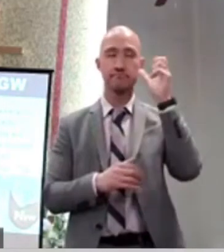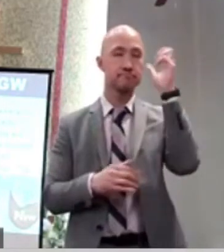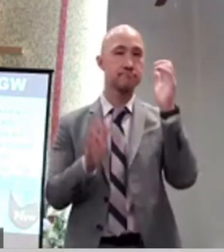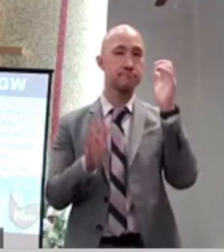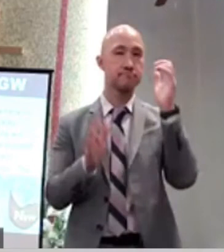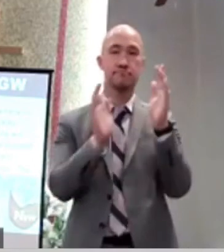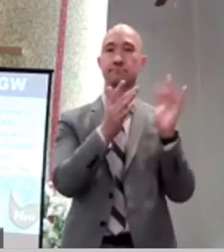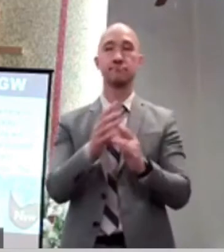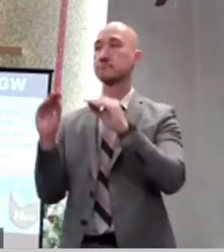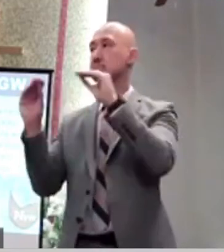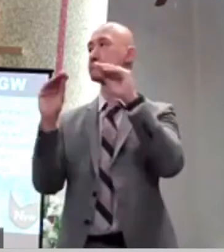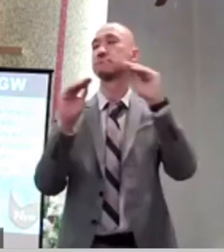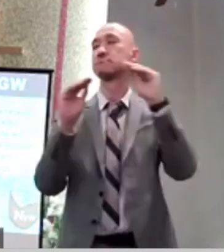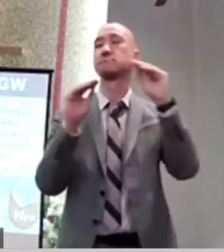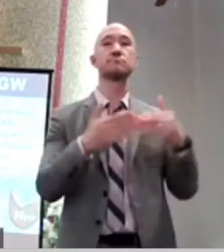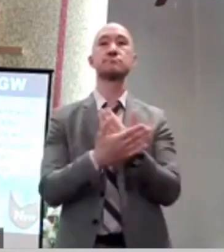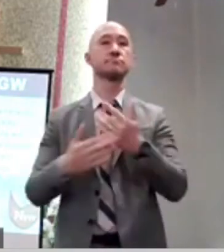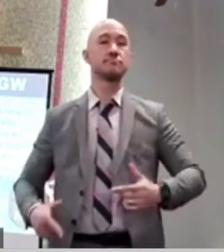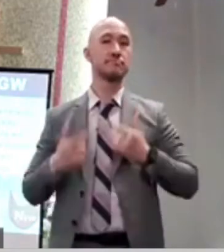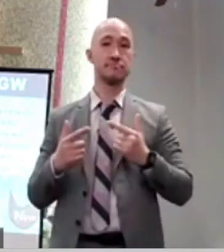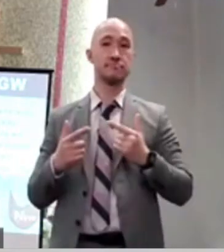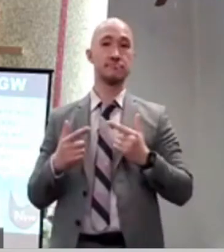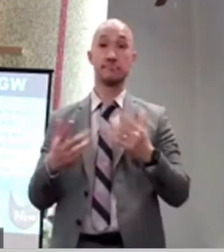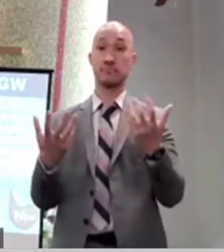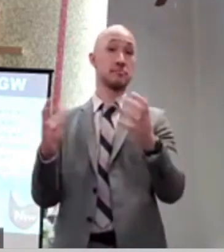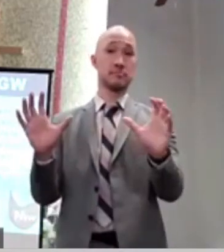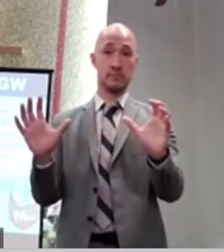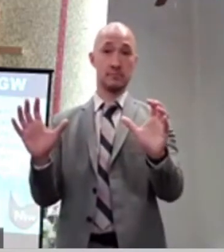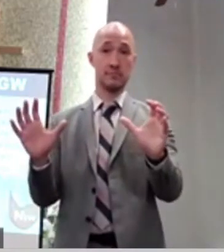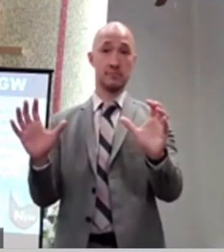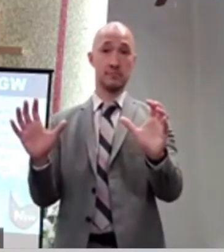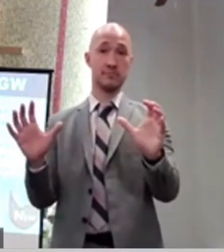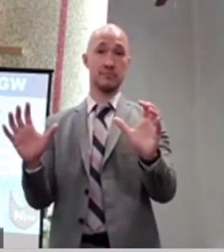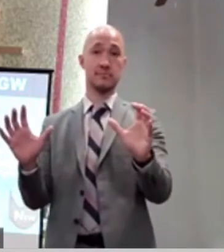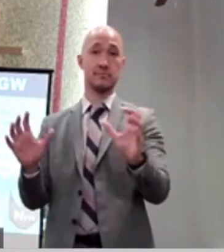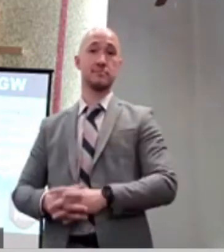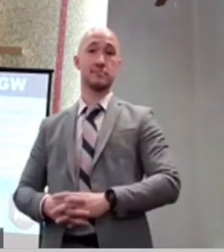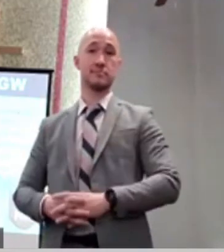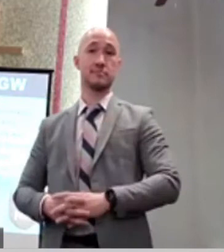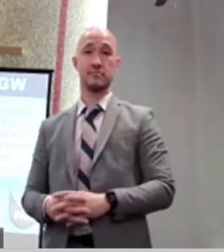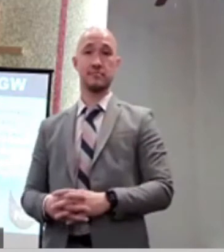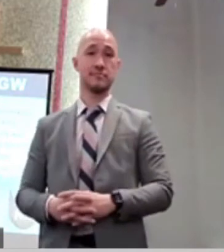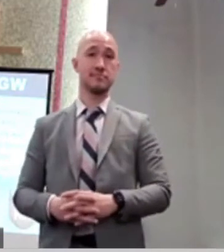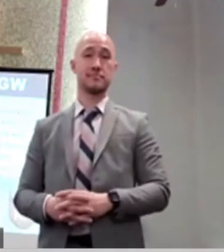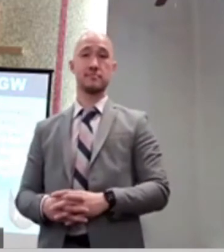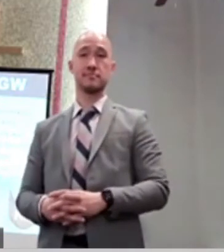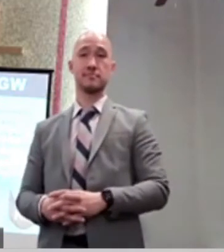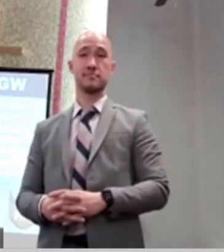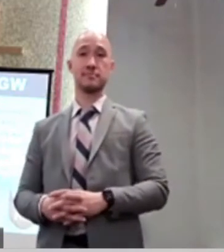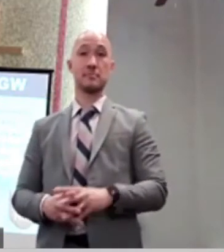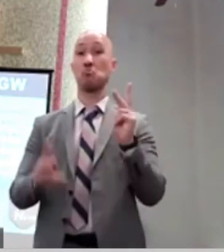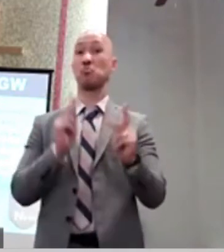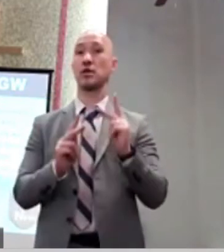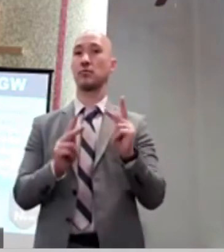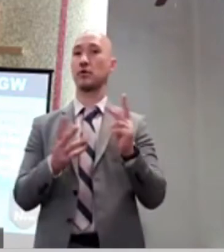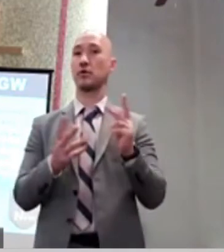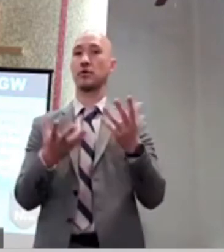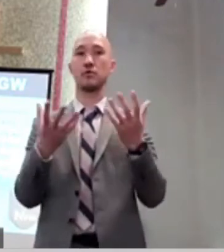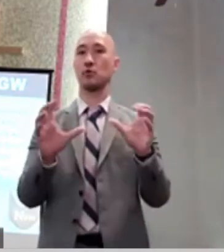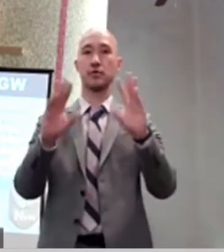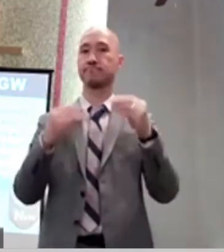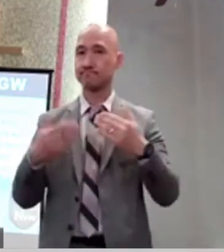and want to taste and enjoy this new wine of the new covenant. Those who don't see the